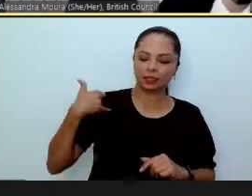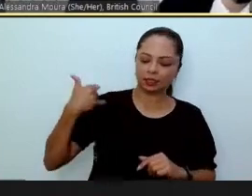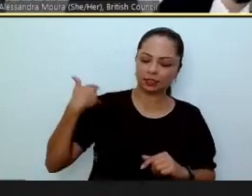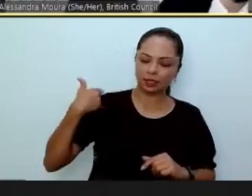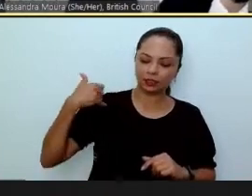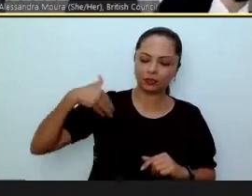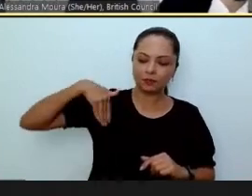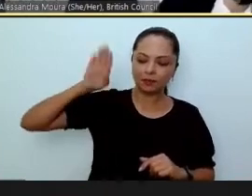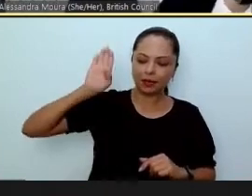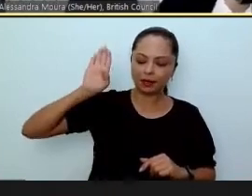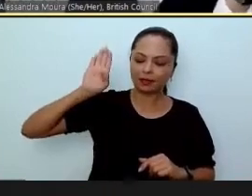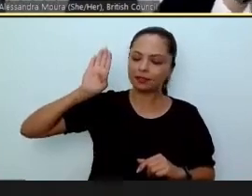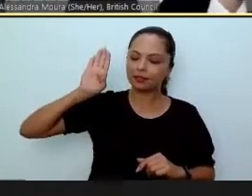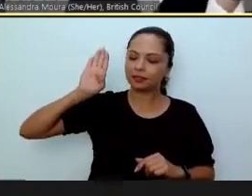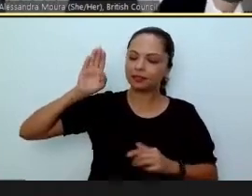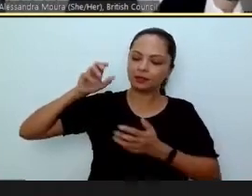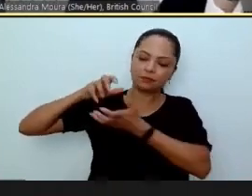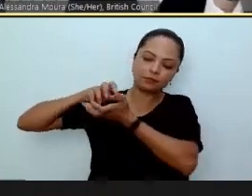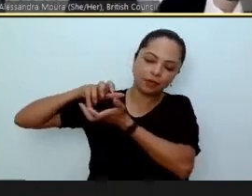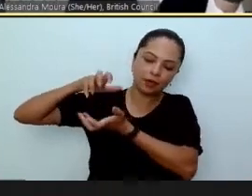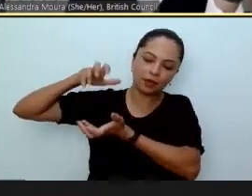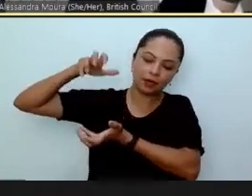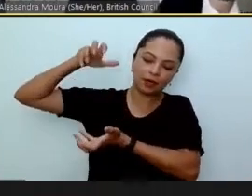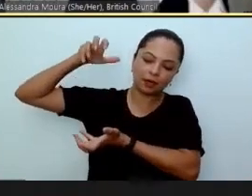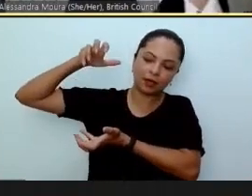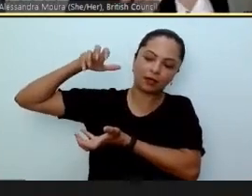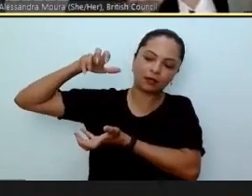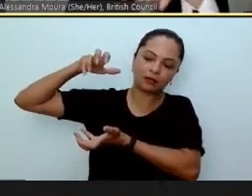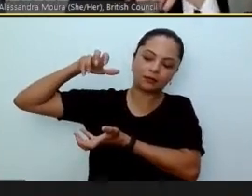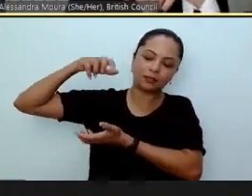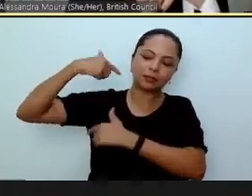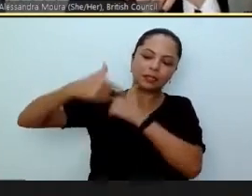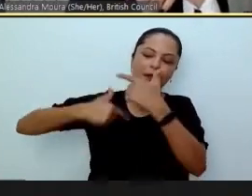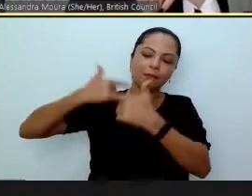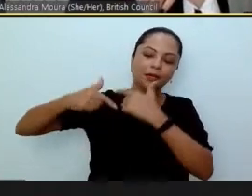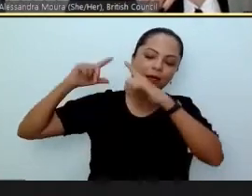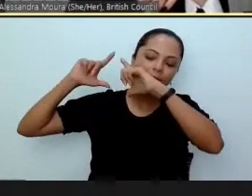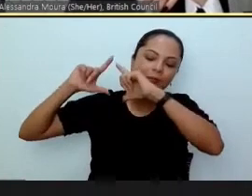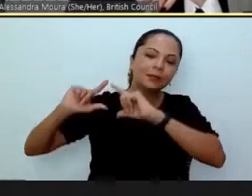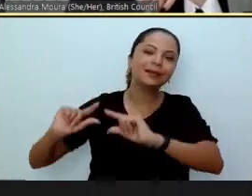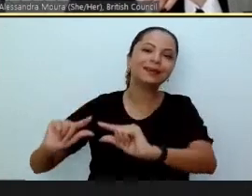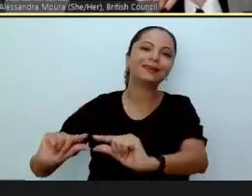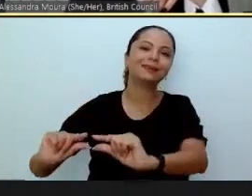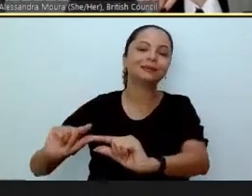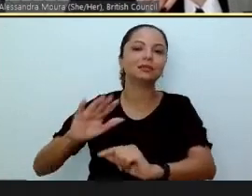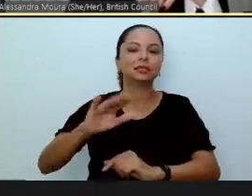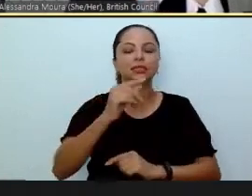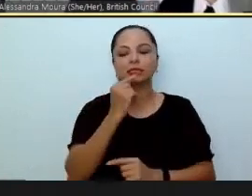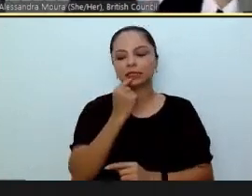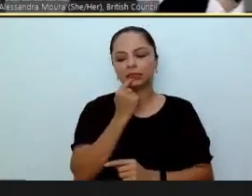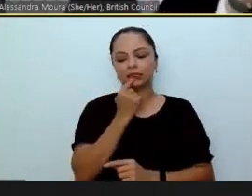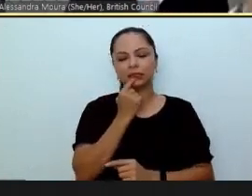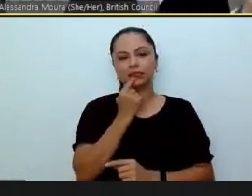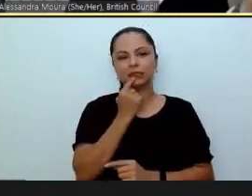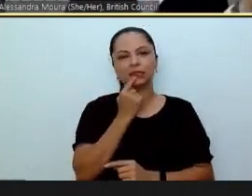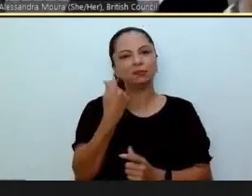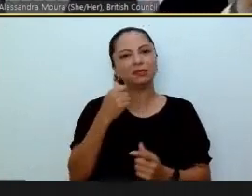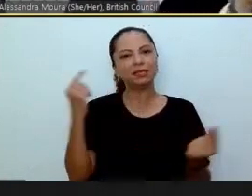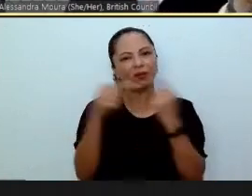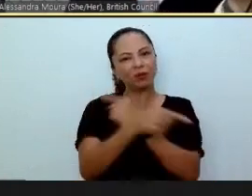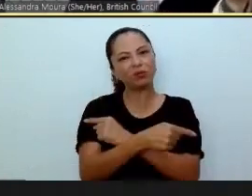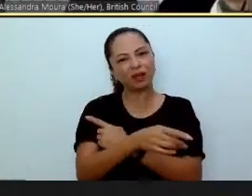less they are able to work. And she mentions that maybe it should be the opposite, because people with